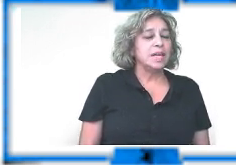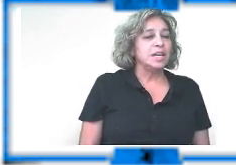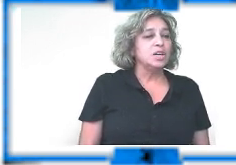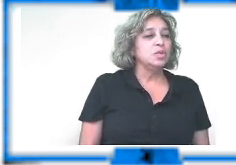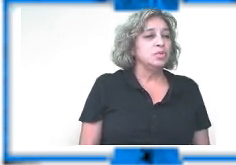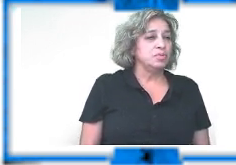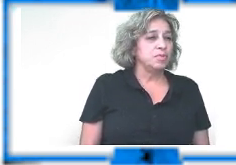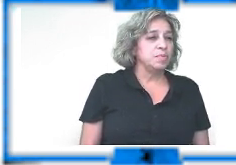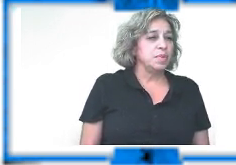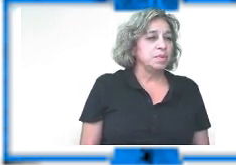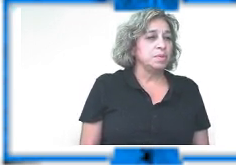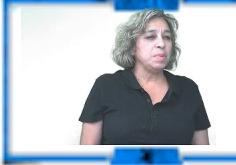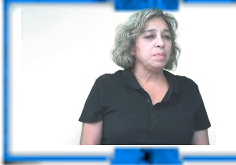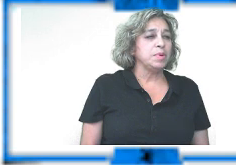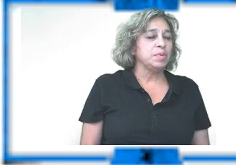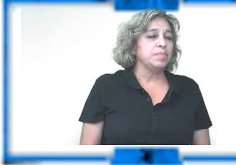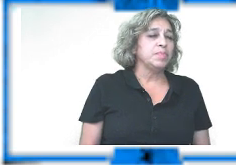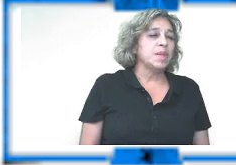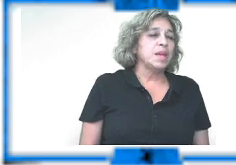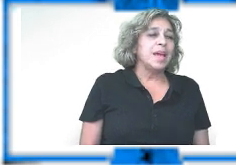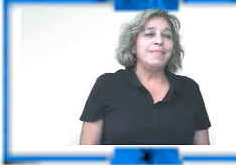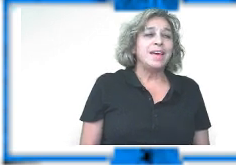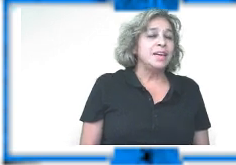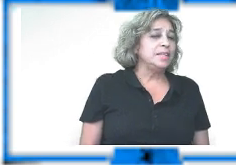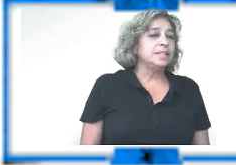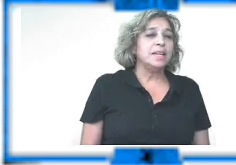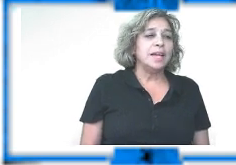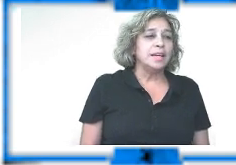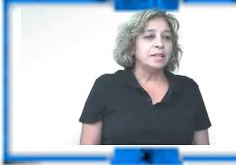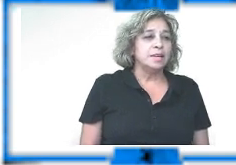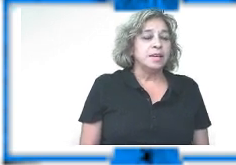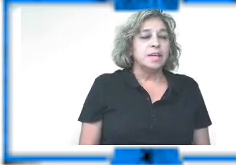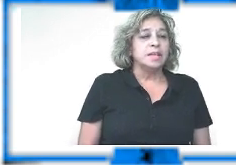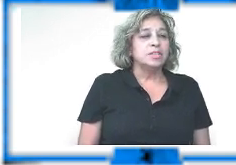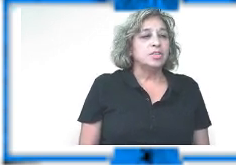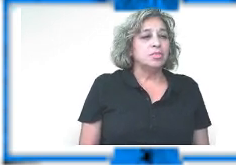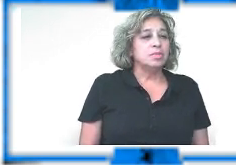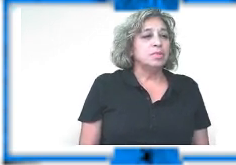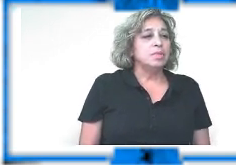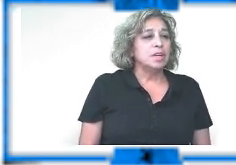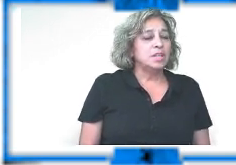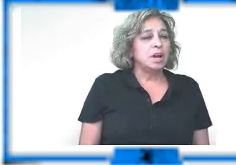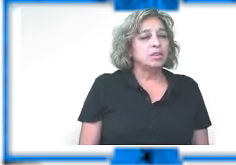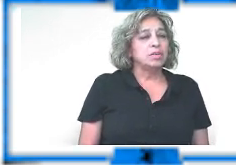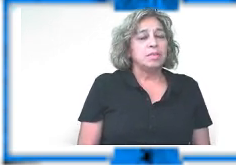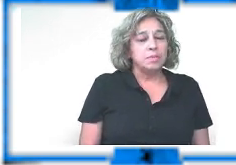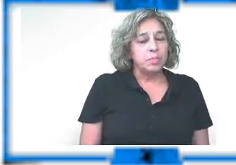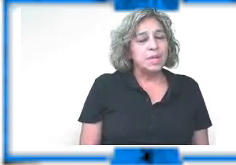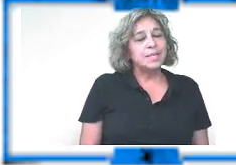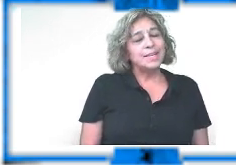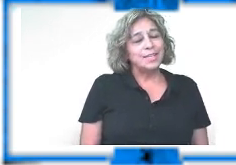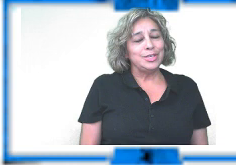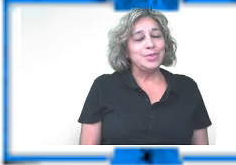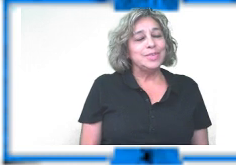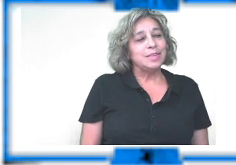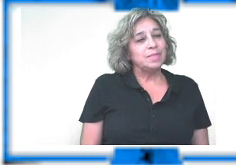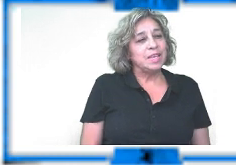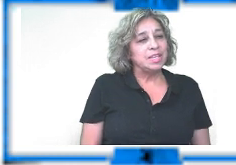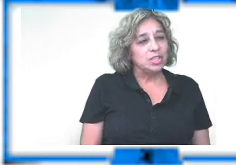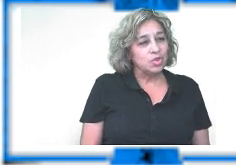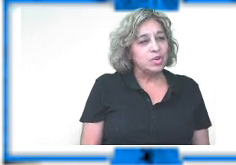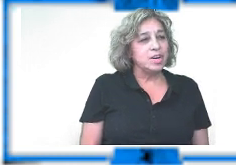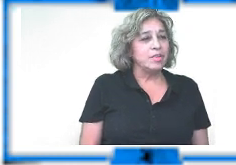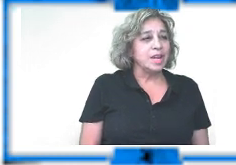steal and loot from the people. And that needs to end. So the president is doing